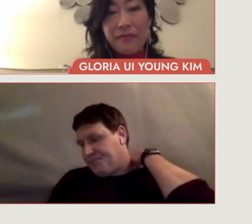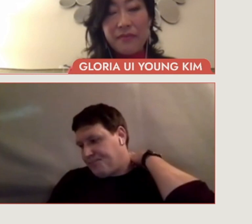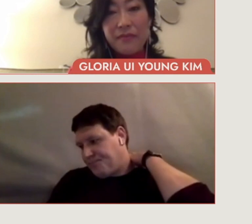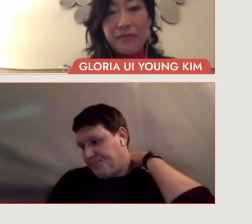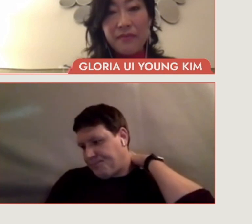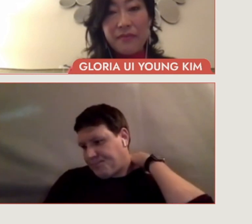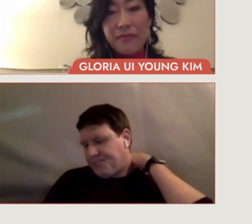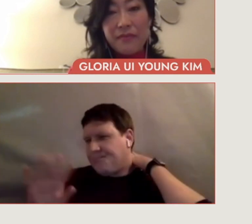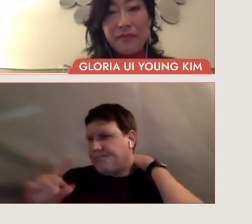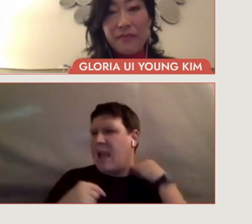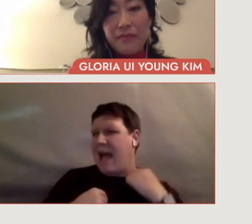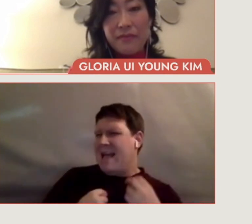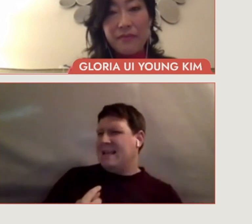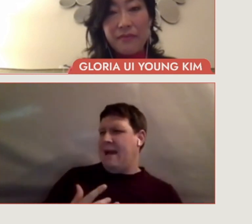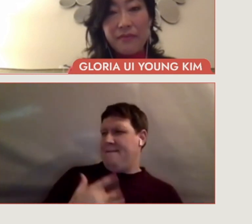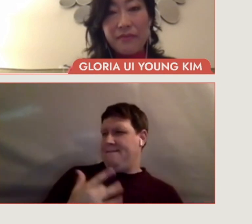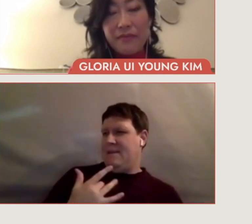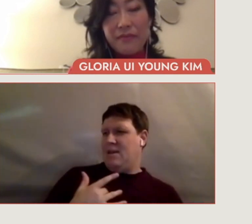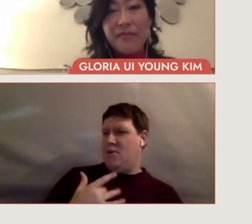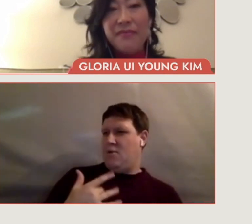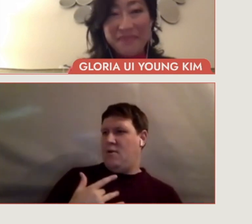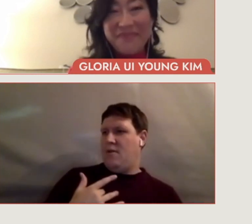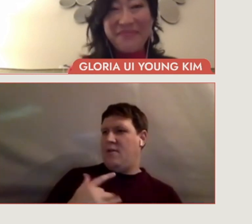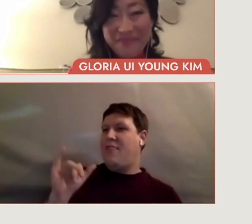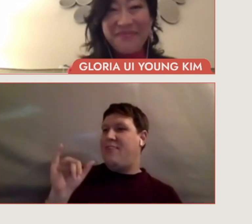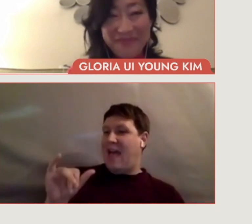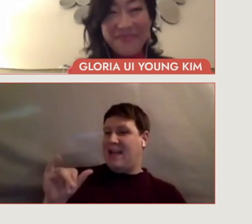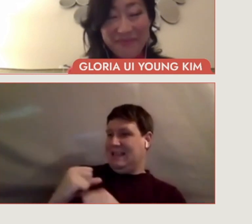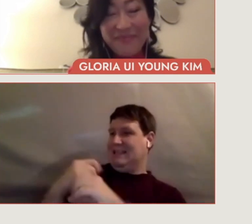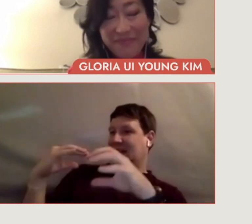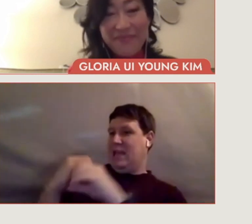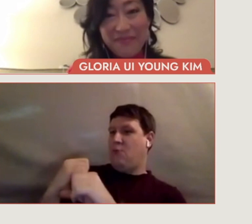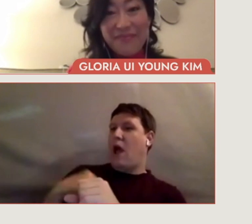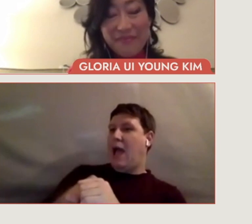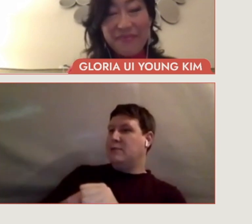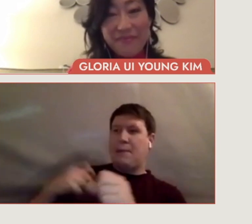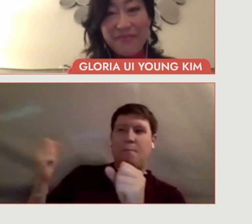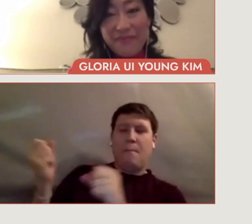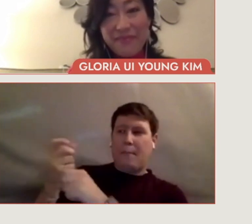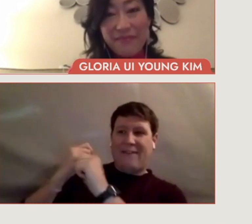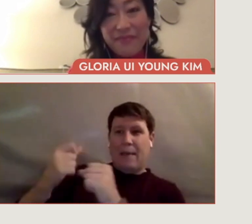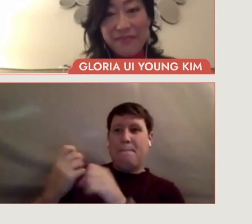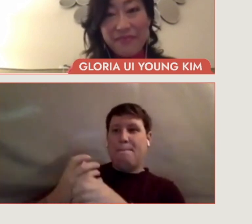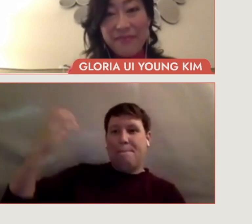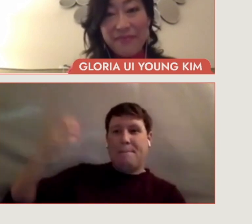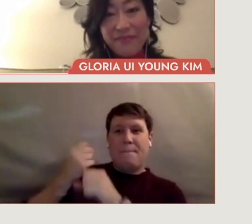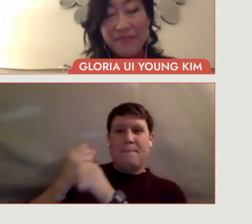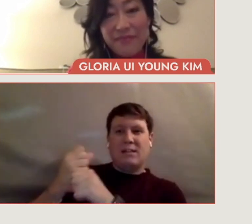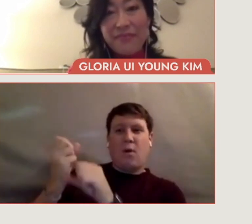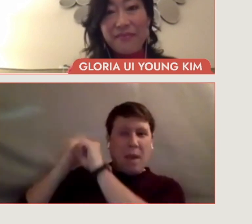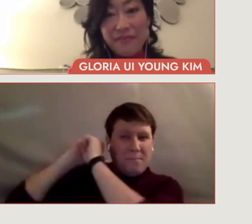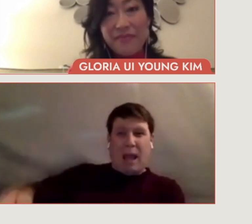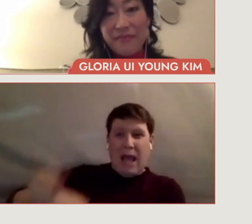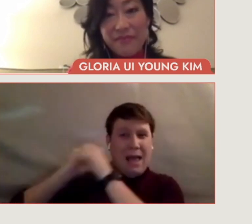I think for sure, like the antique smashing scene was quite hard, like very emotionally demanding